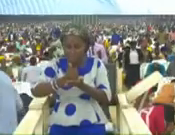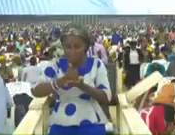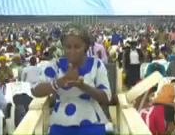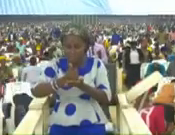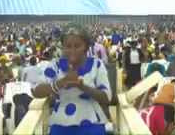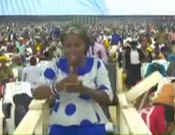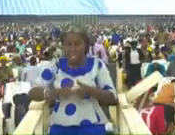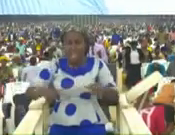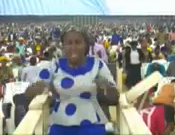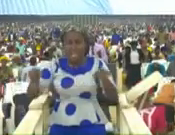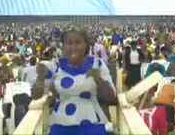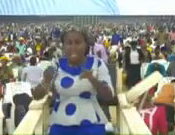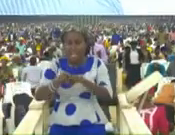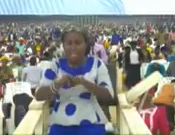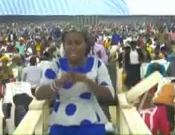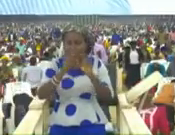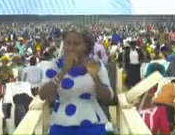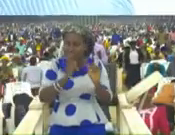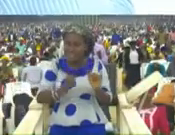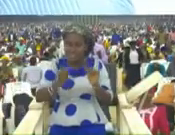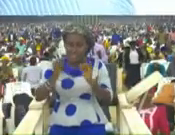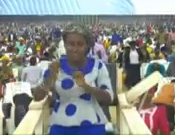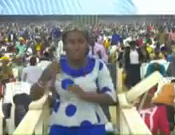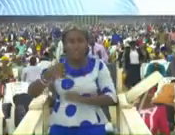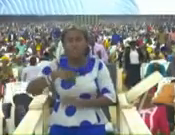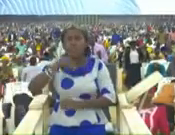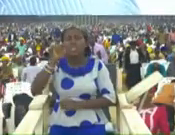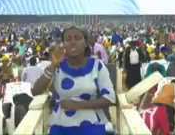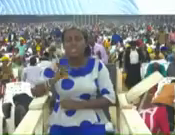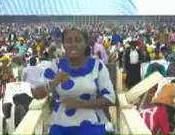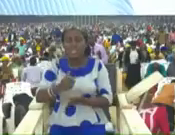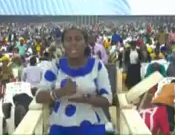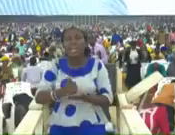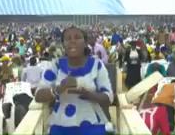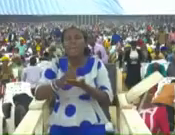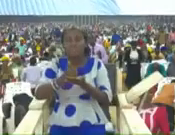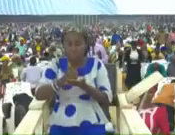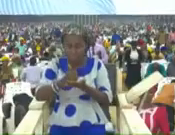As individuals, we need help.